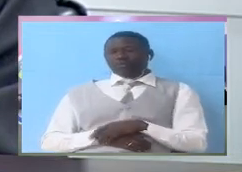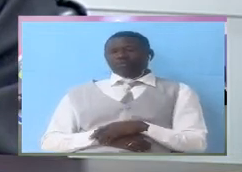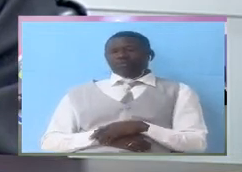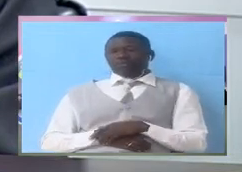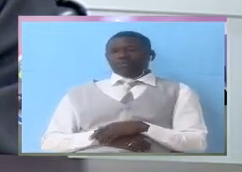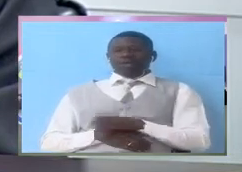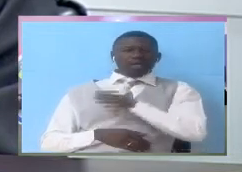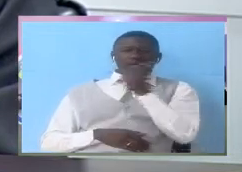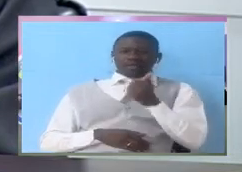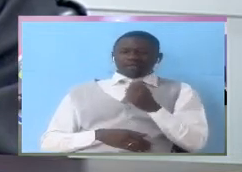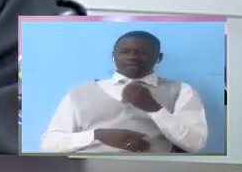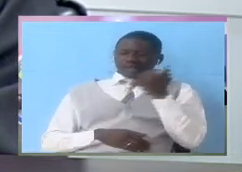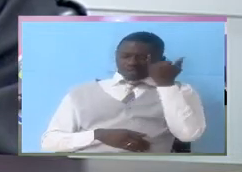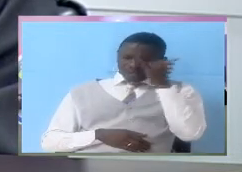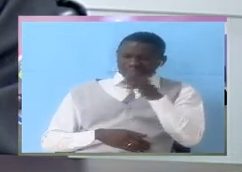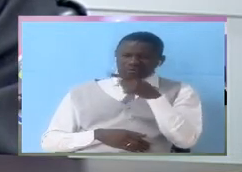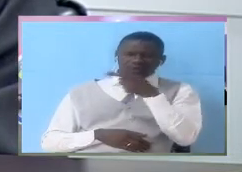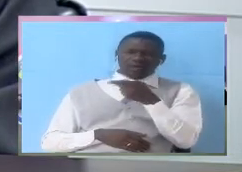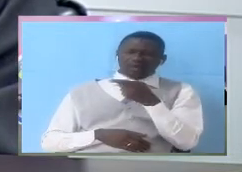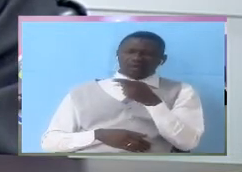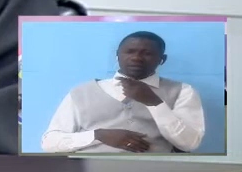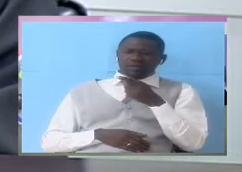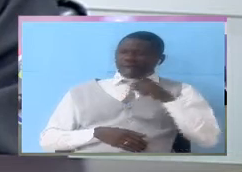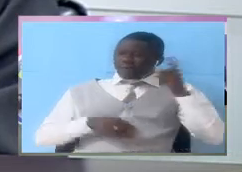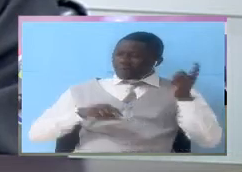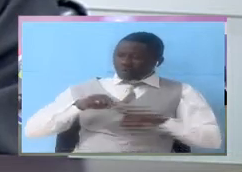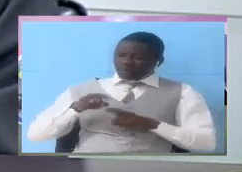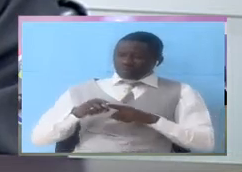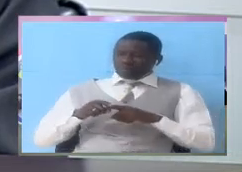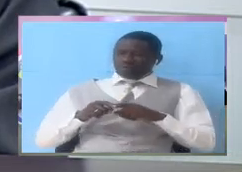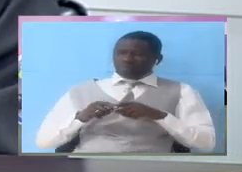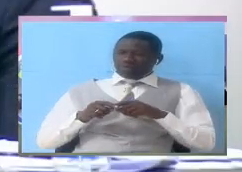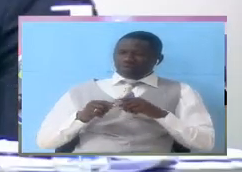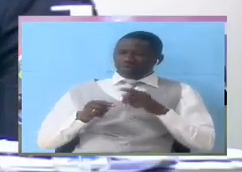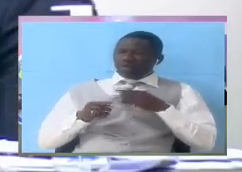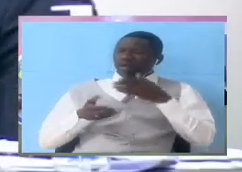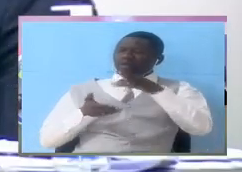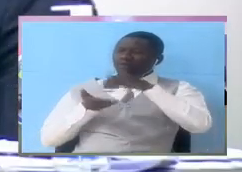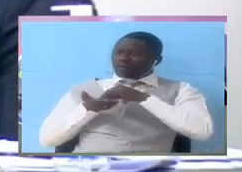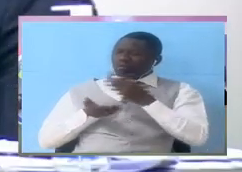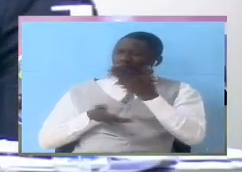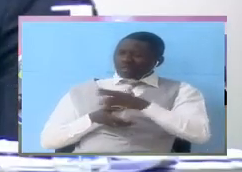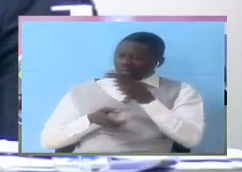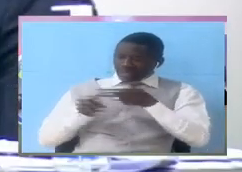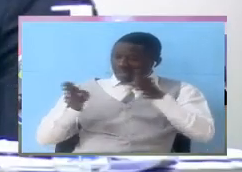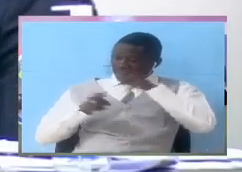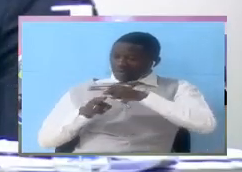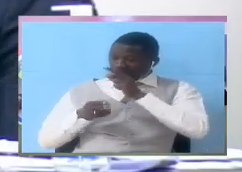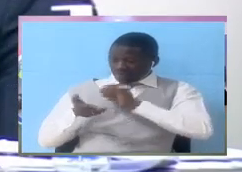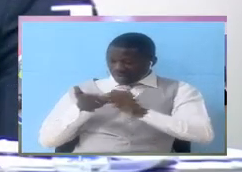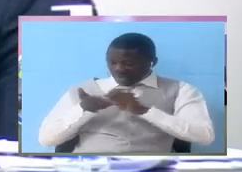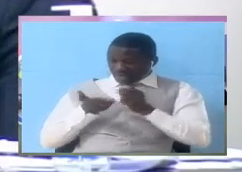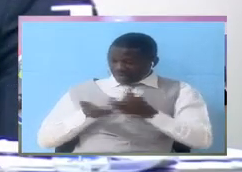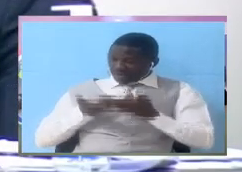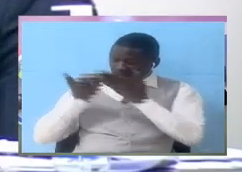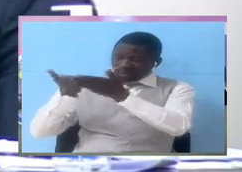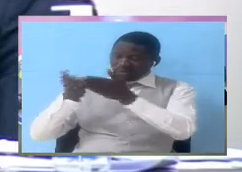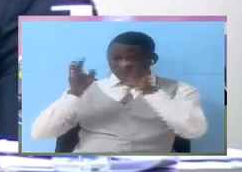for that prosecution would be those reports that you prepared. True or